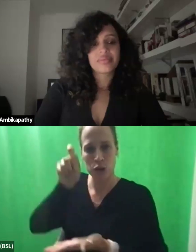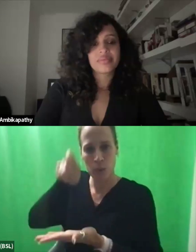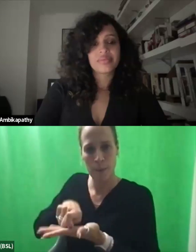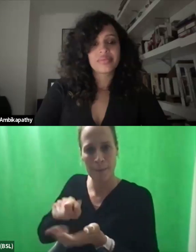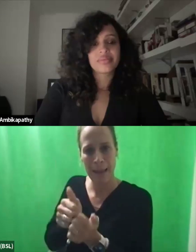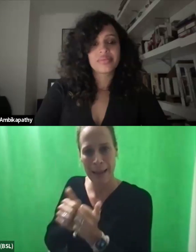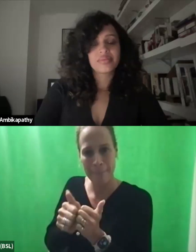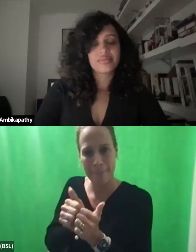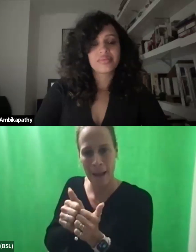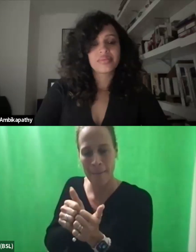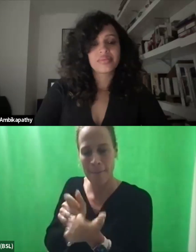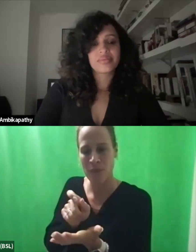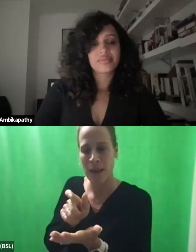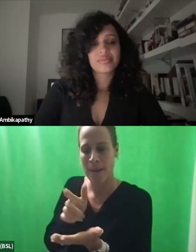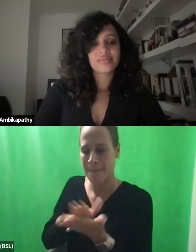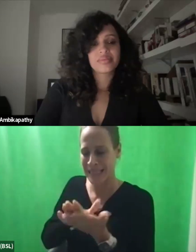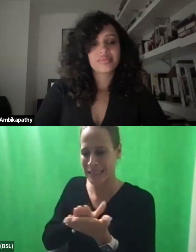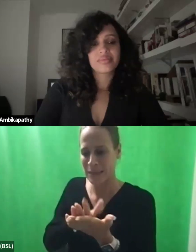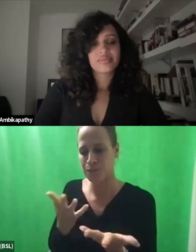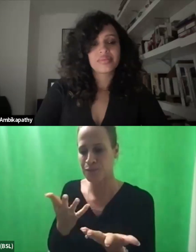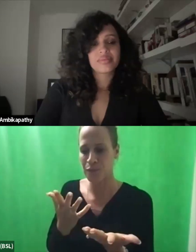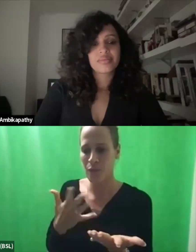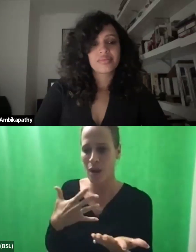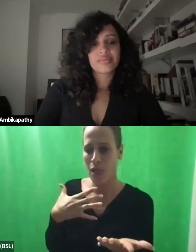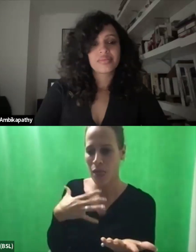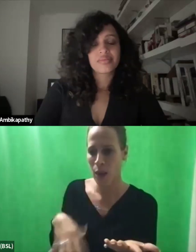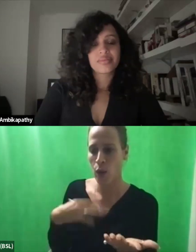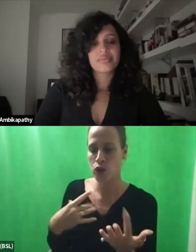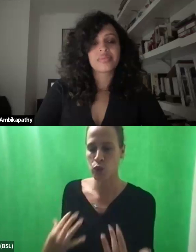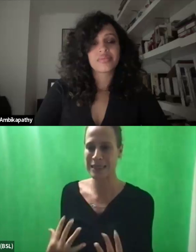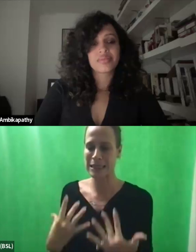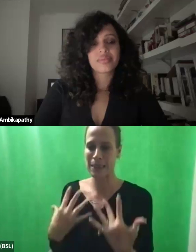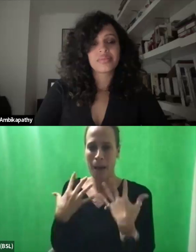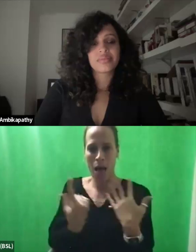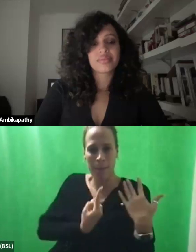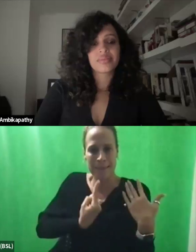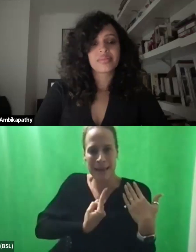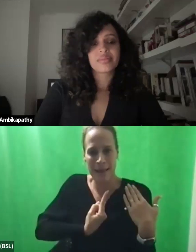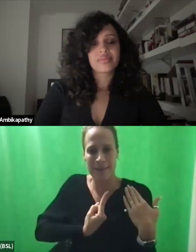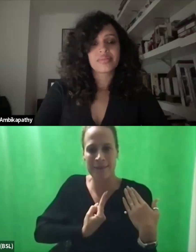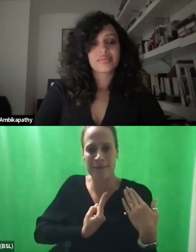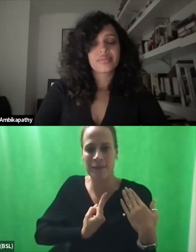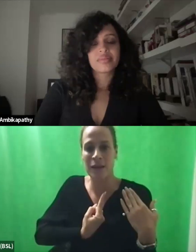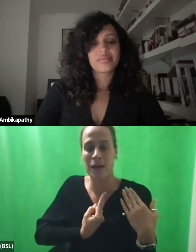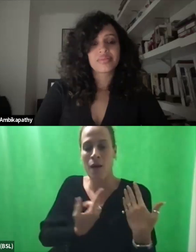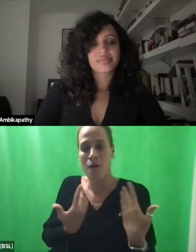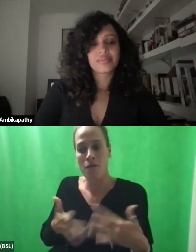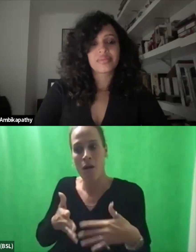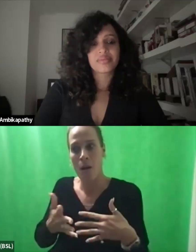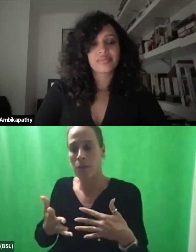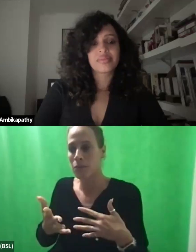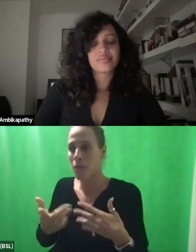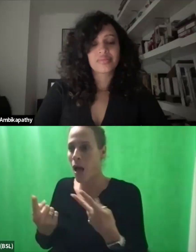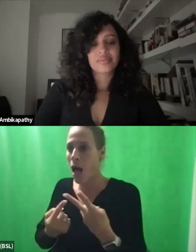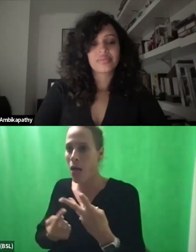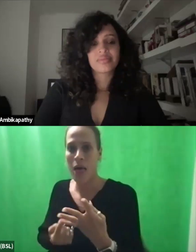in the sense that they want to also they inspire themselves from the writings of